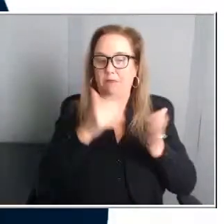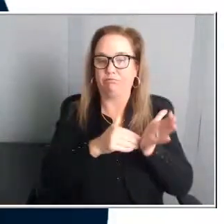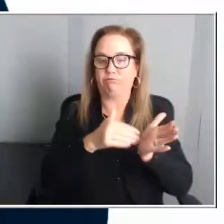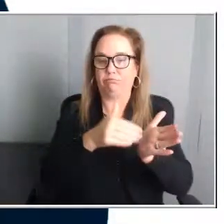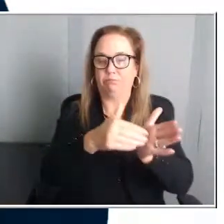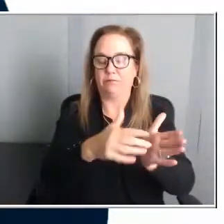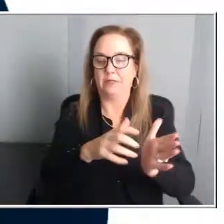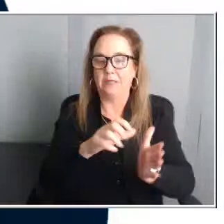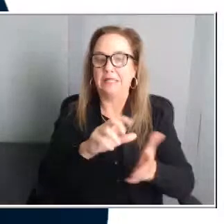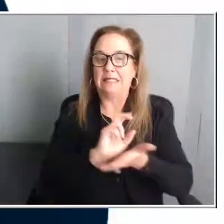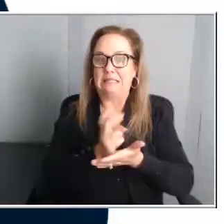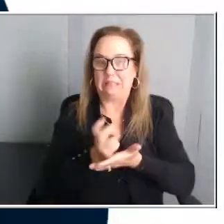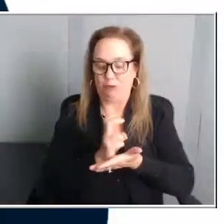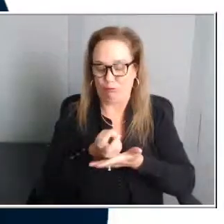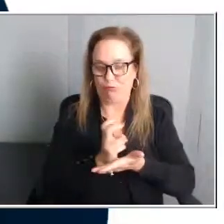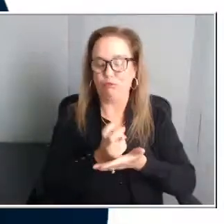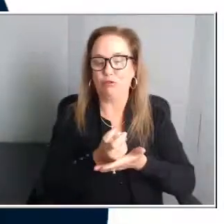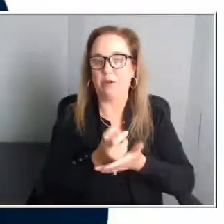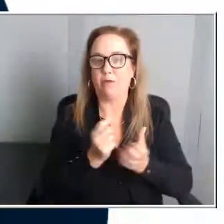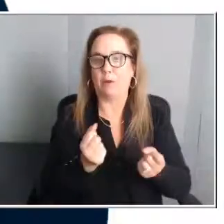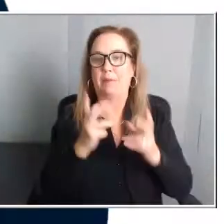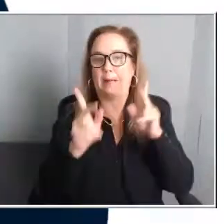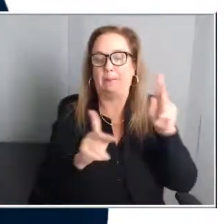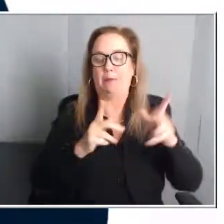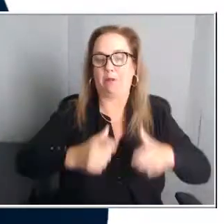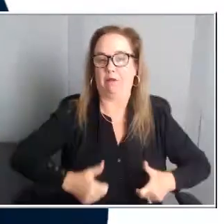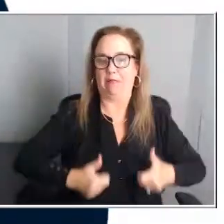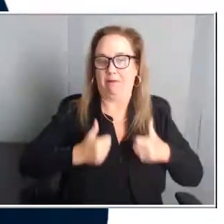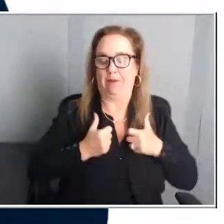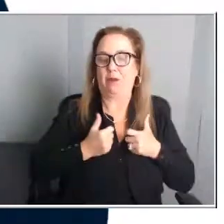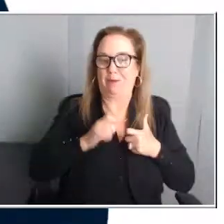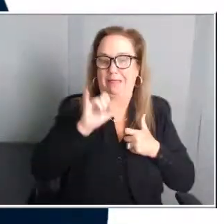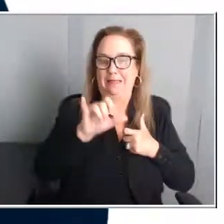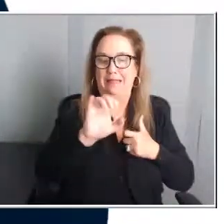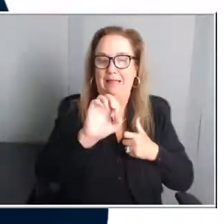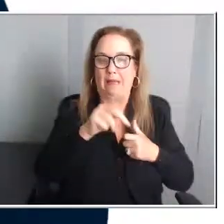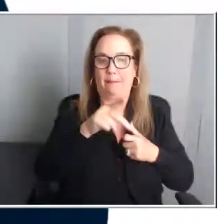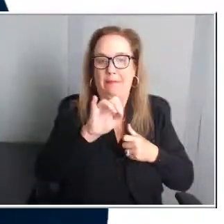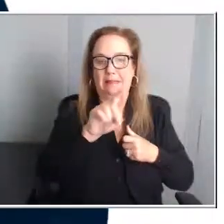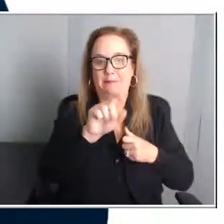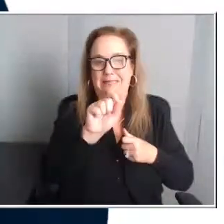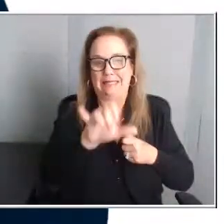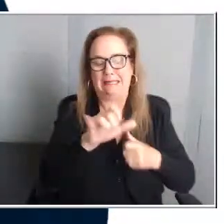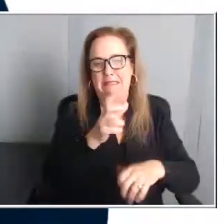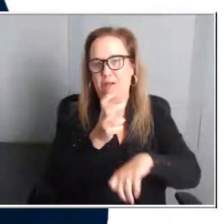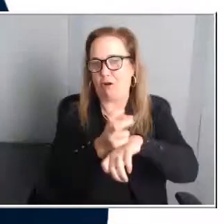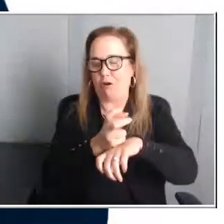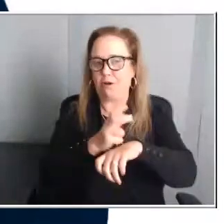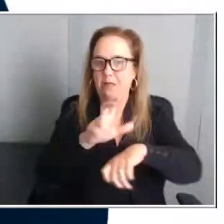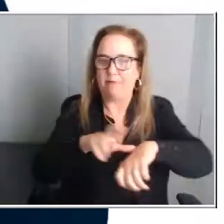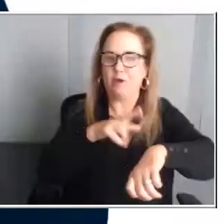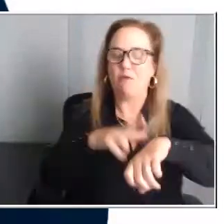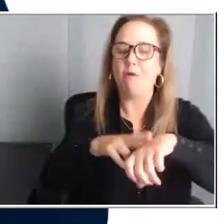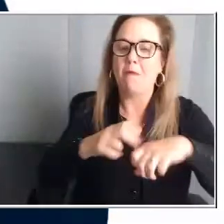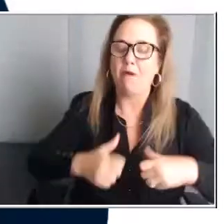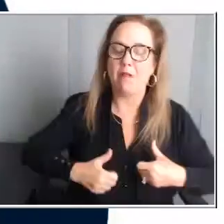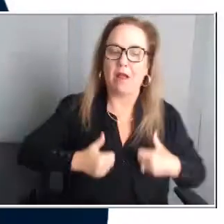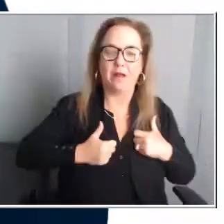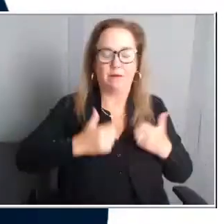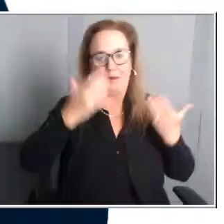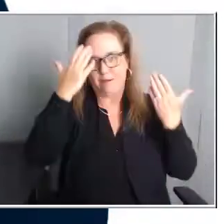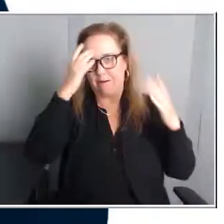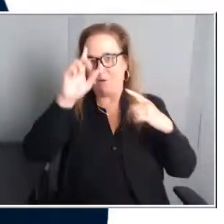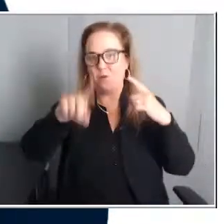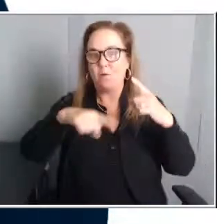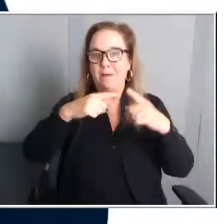unprovoked seizures. For many people living with the condition, it's hard to live a normal life, never knowing when that next seizure will hit. But here's